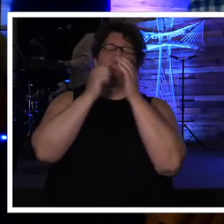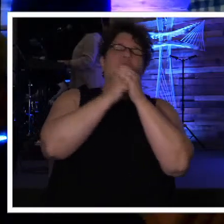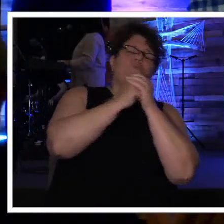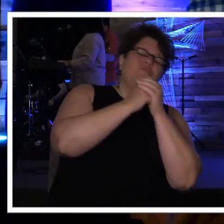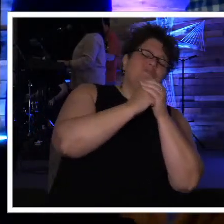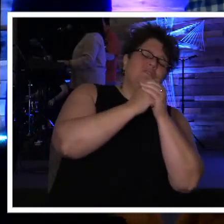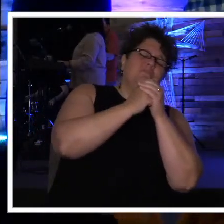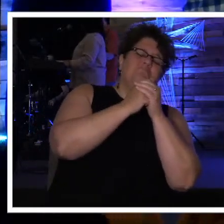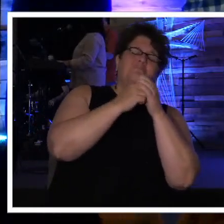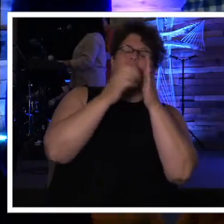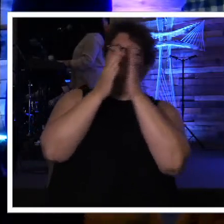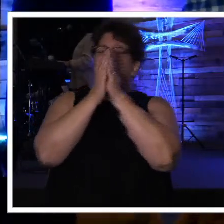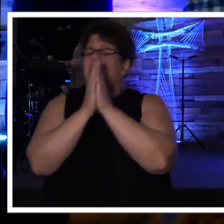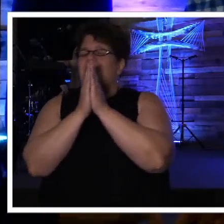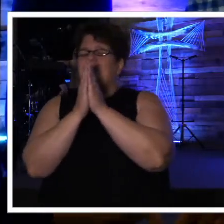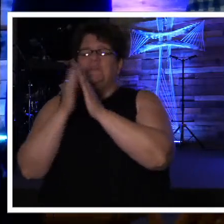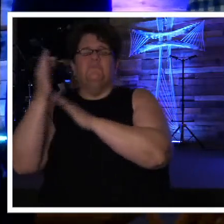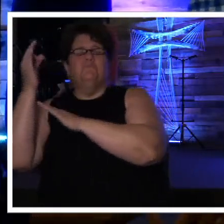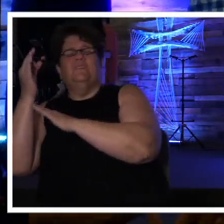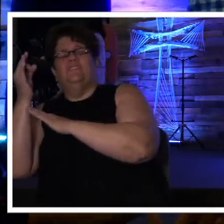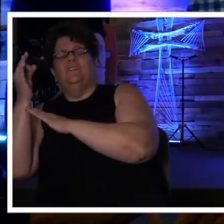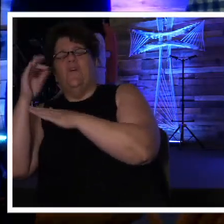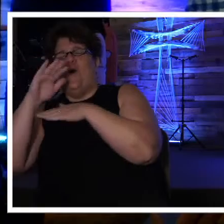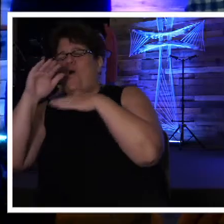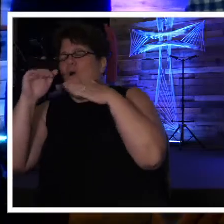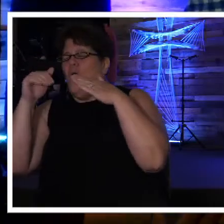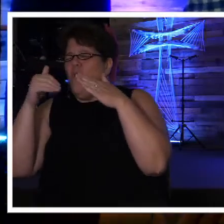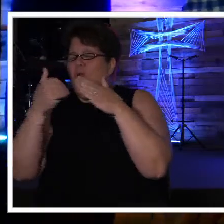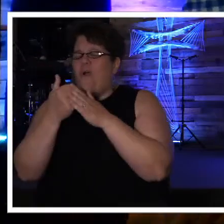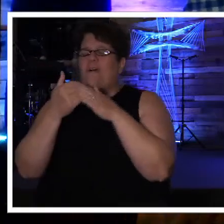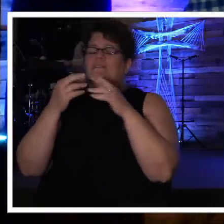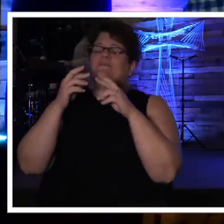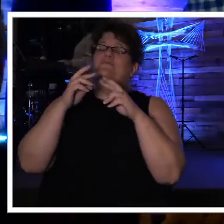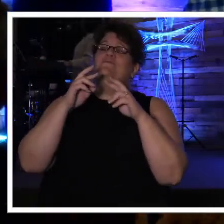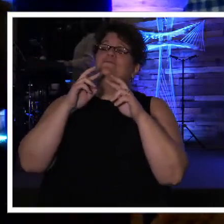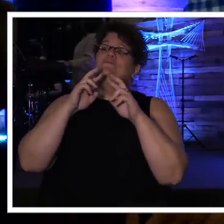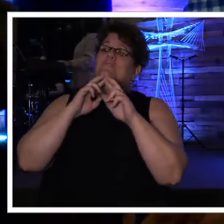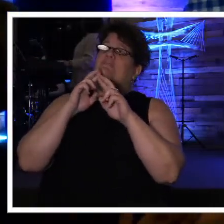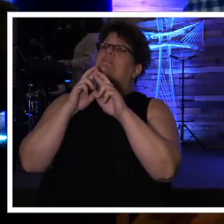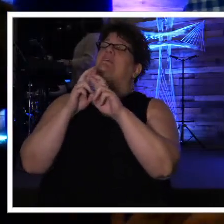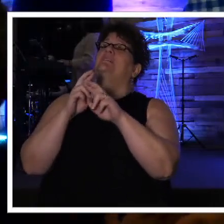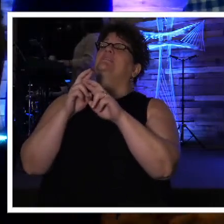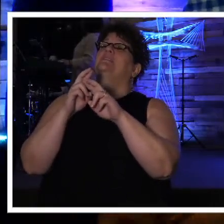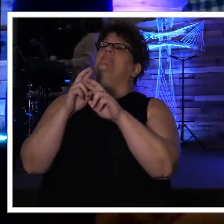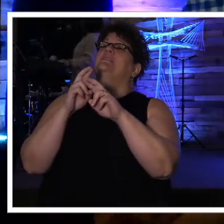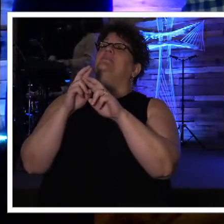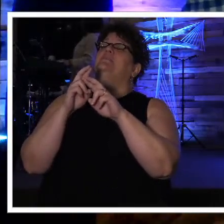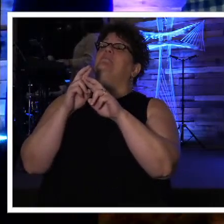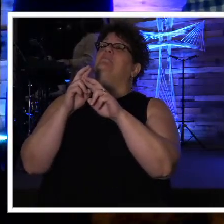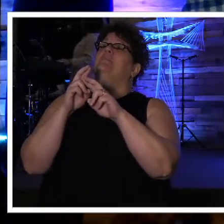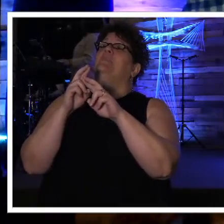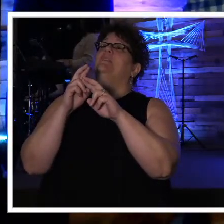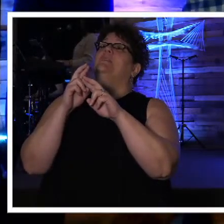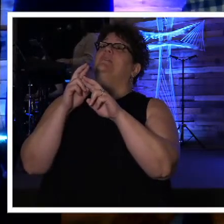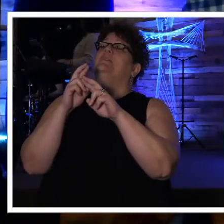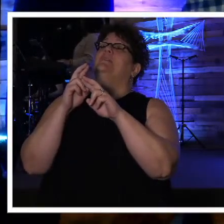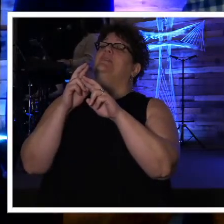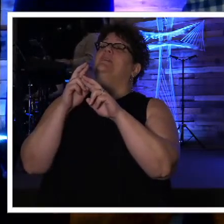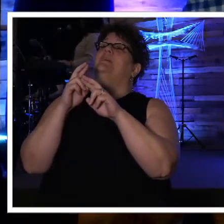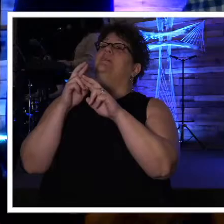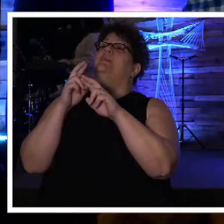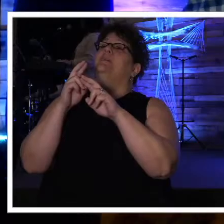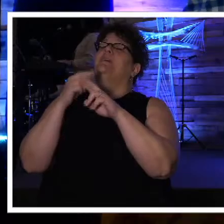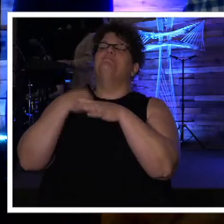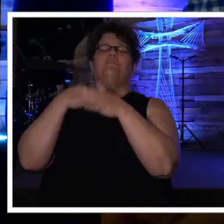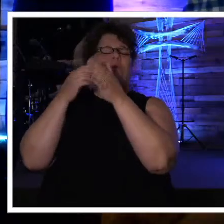of prayer to the preaching of the word and our response, Lord, to you from the preaching of the word, Lord, I pray that we would receive all